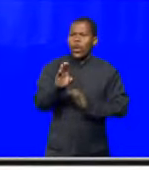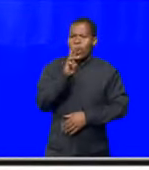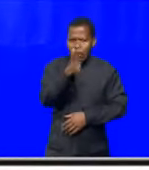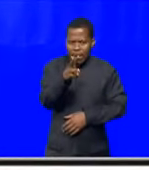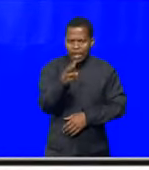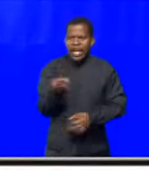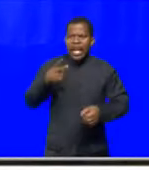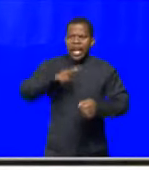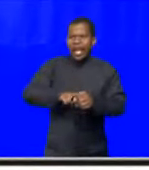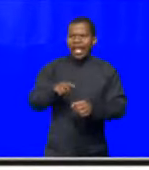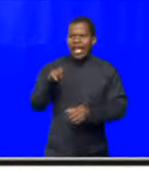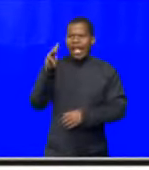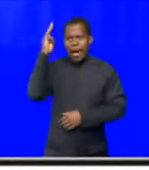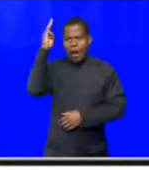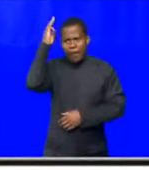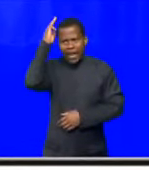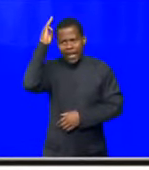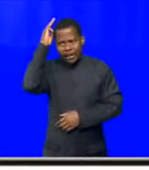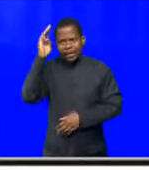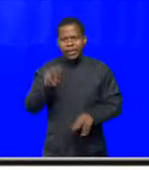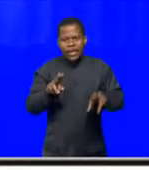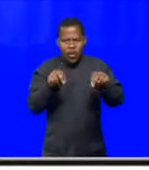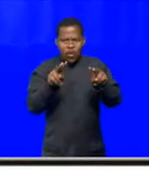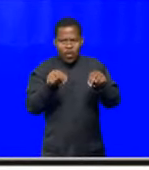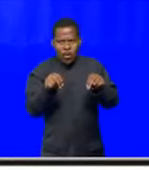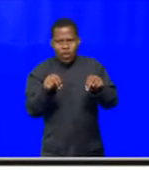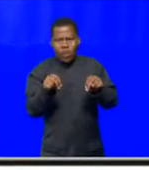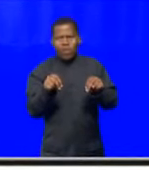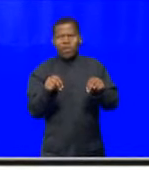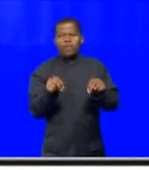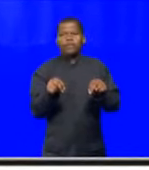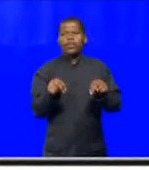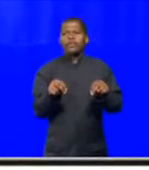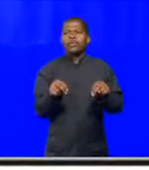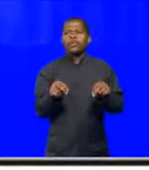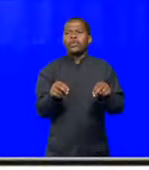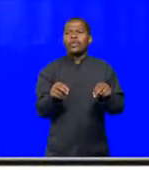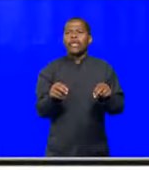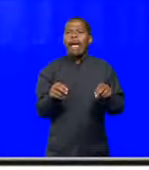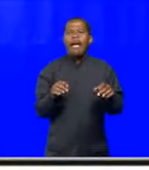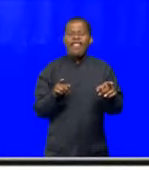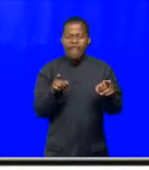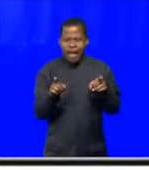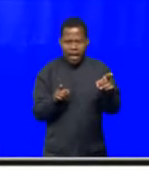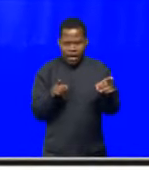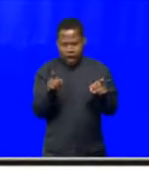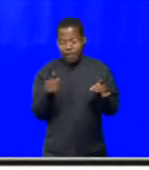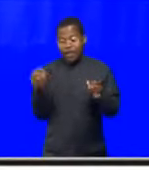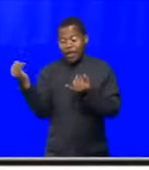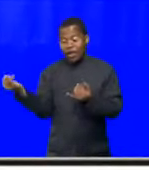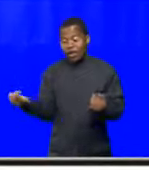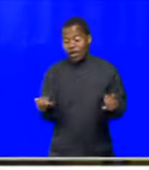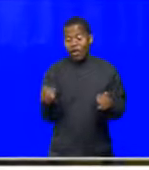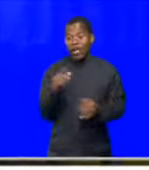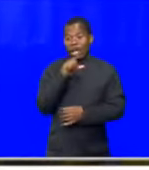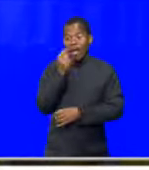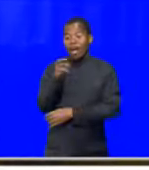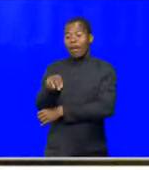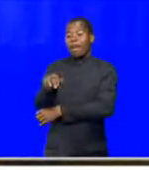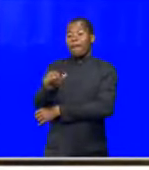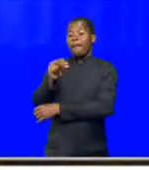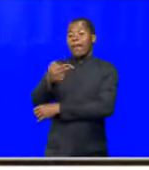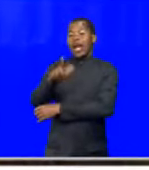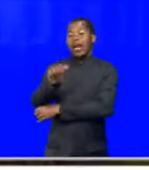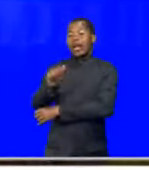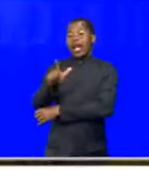Highness Prince Anzile has announced the new Eswatini Epilepsy Organization National Director, Tobile Mahlalela, and